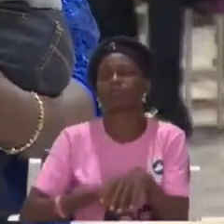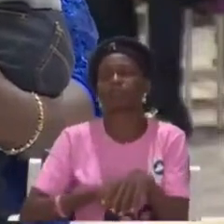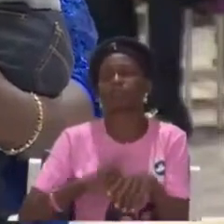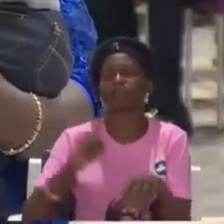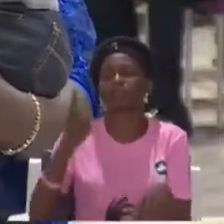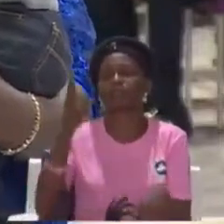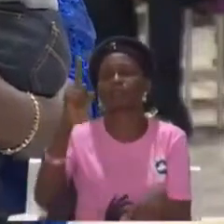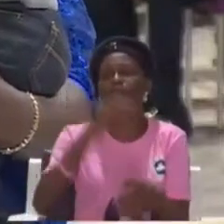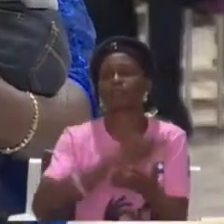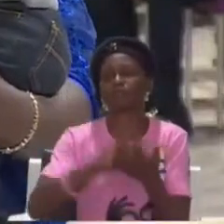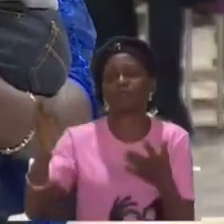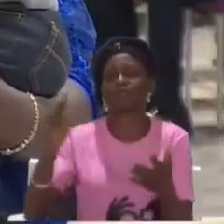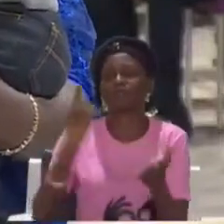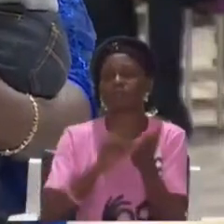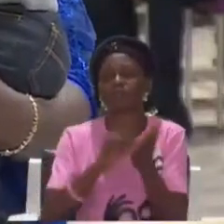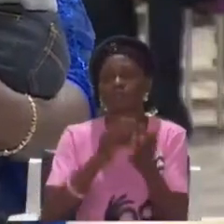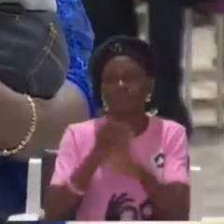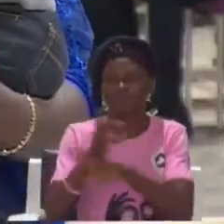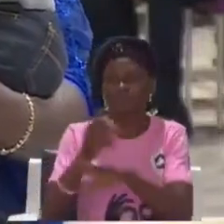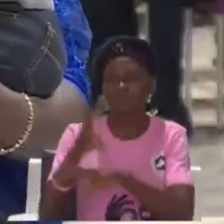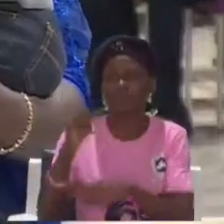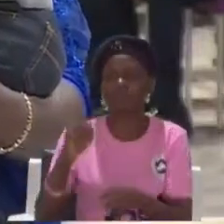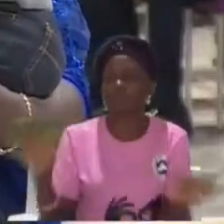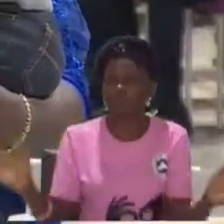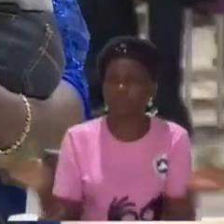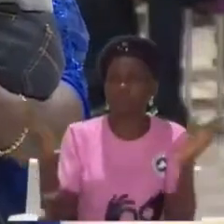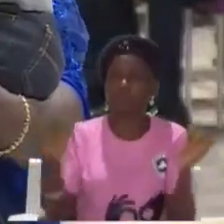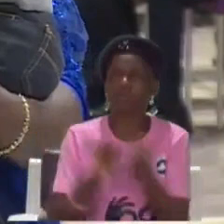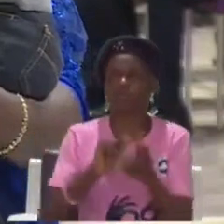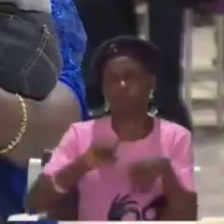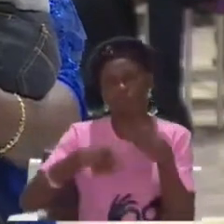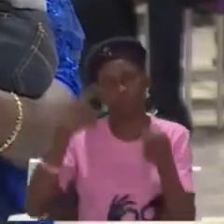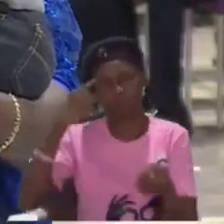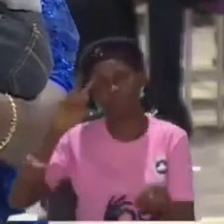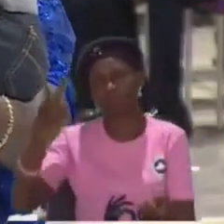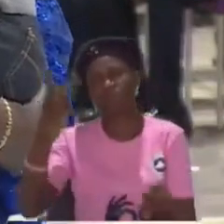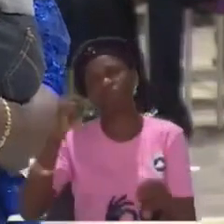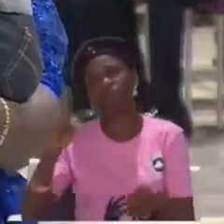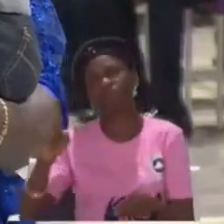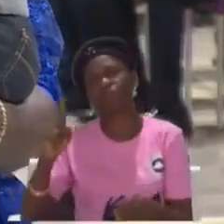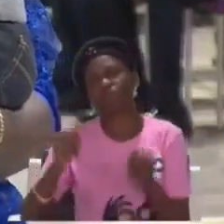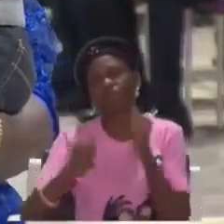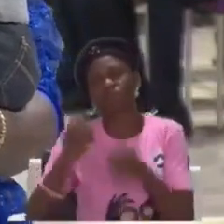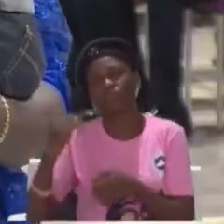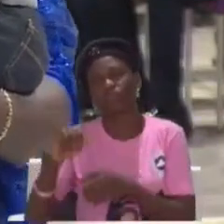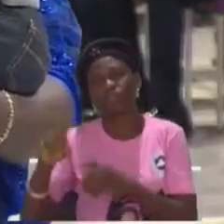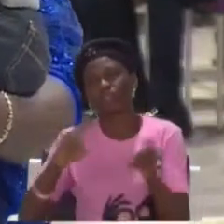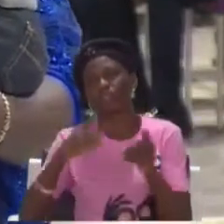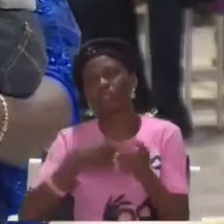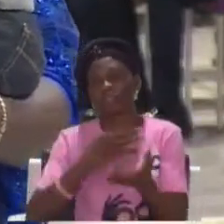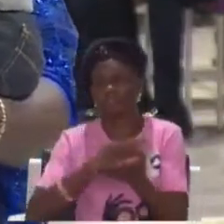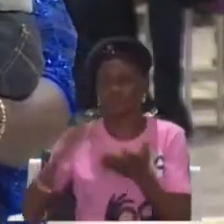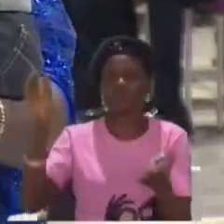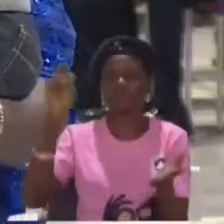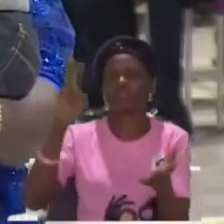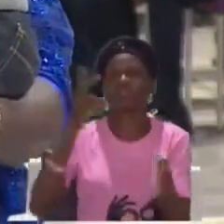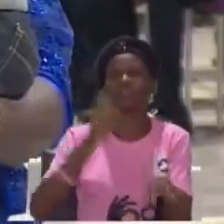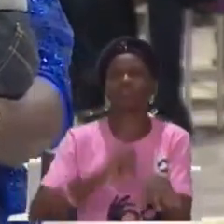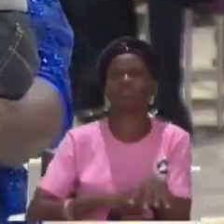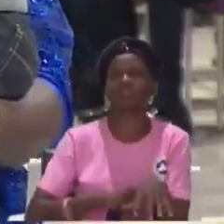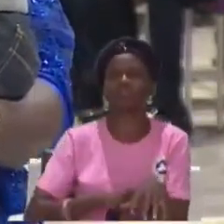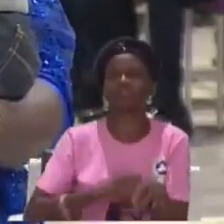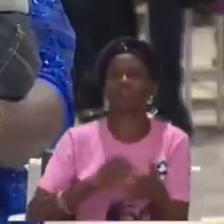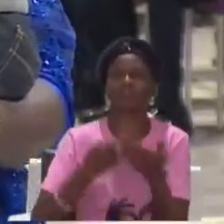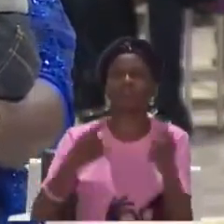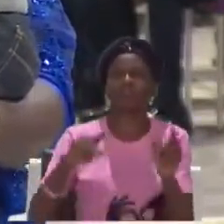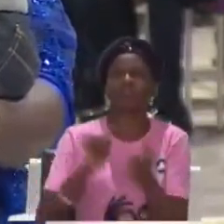first one failed, the doctor advised us, encouraged us that we should go for the second one, which we did, and it failed. But it happened